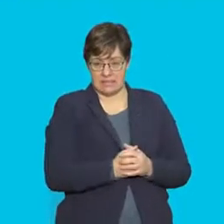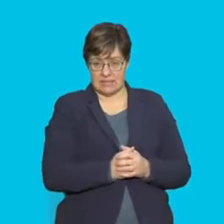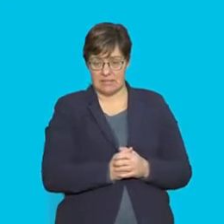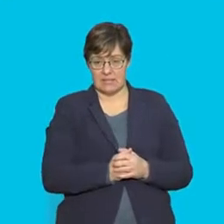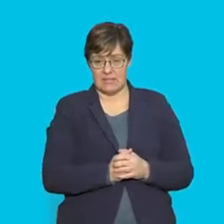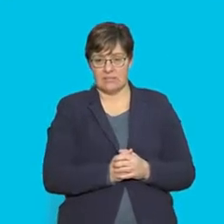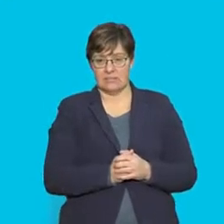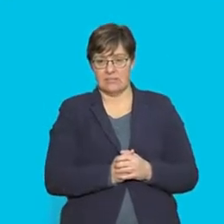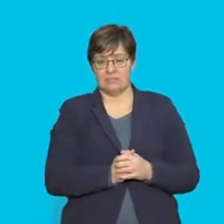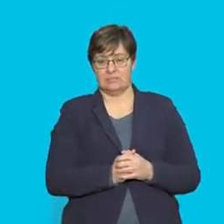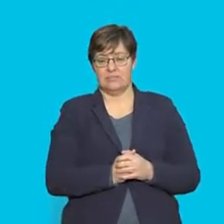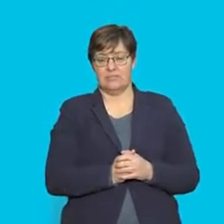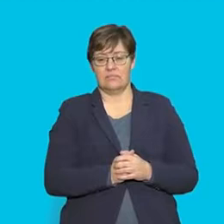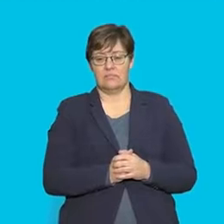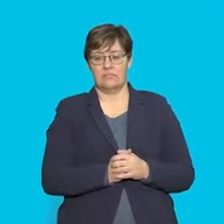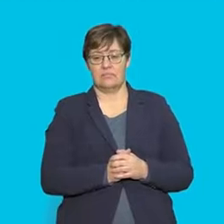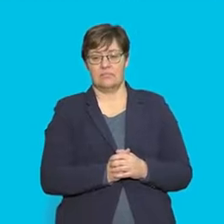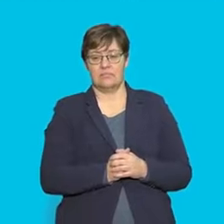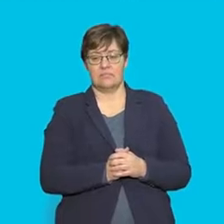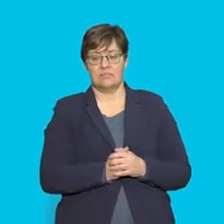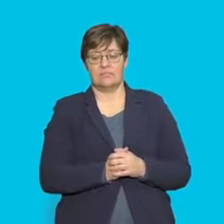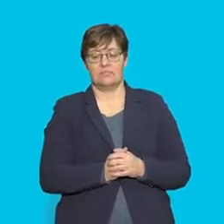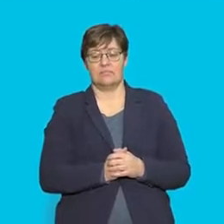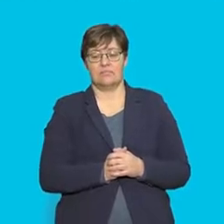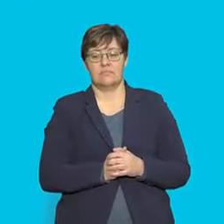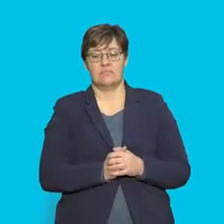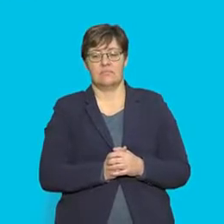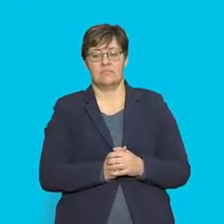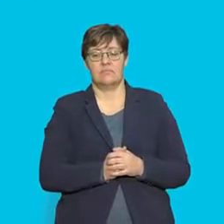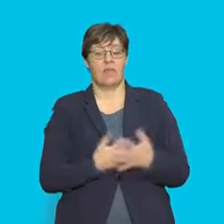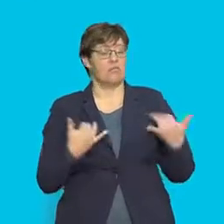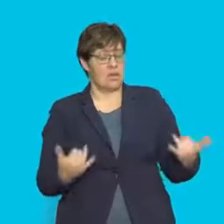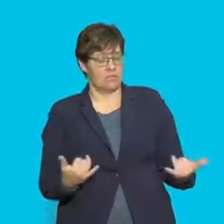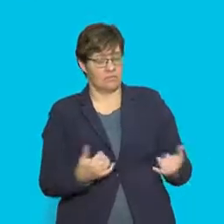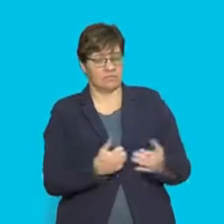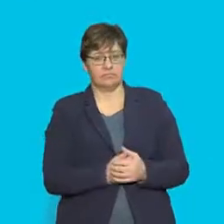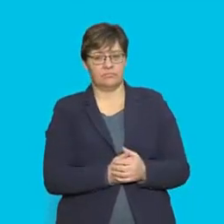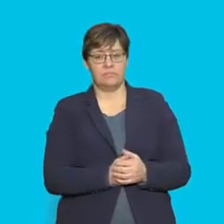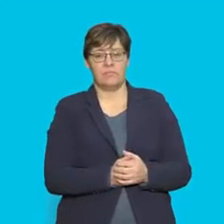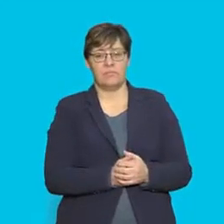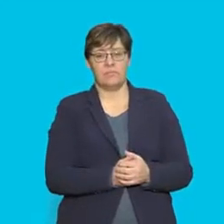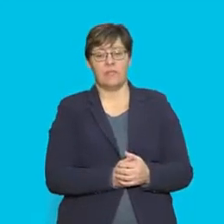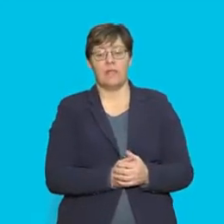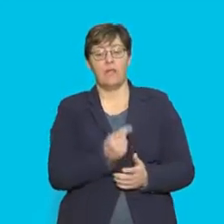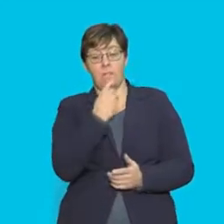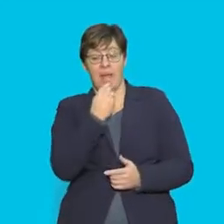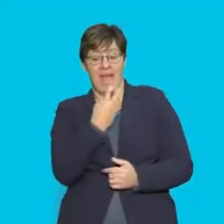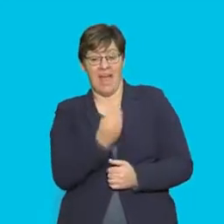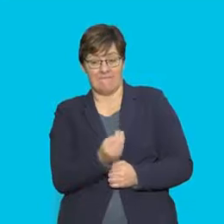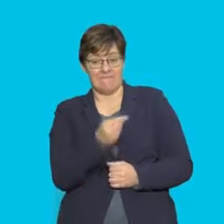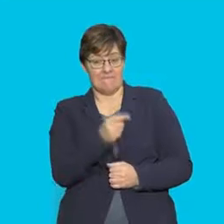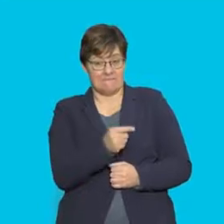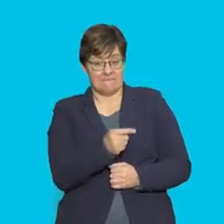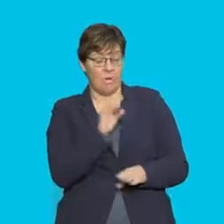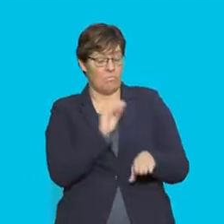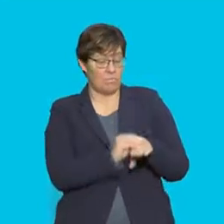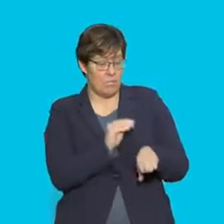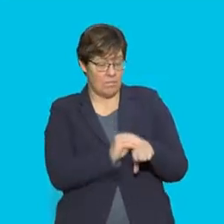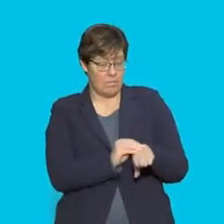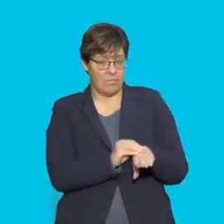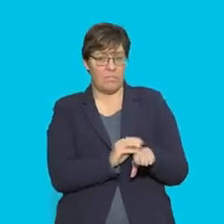Which is this one here plus that one there. Now, Whenever we have this kind of a